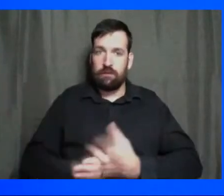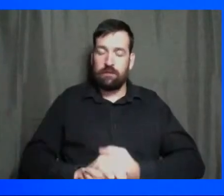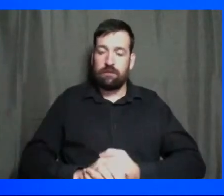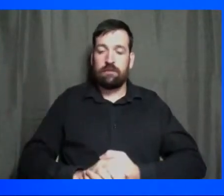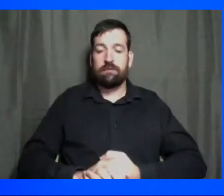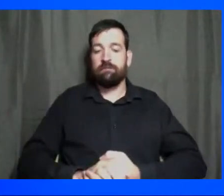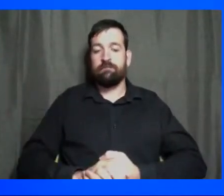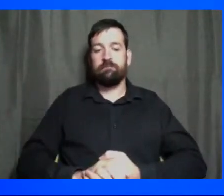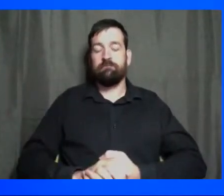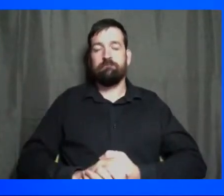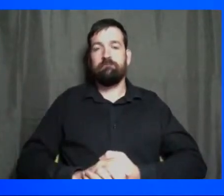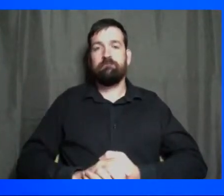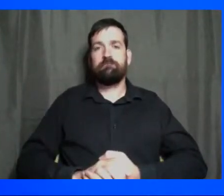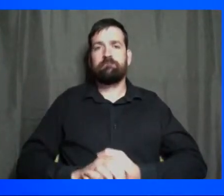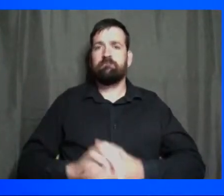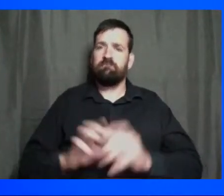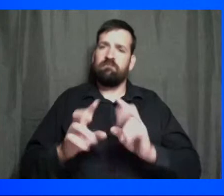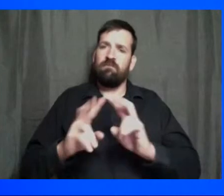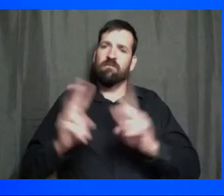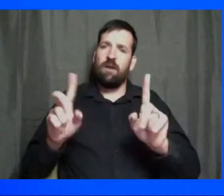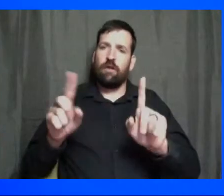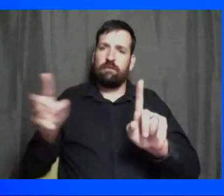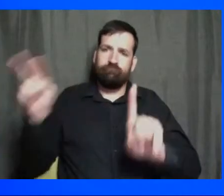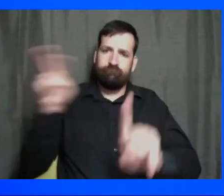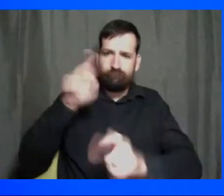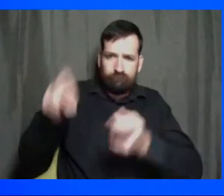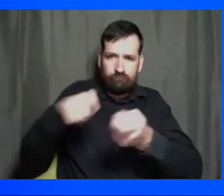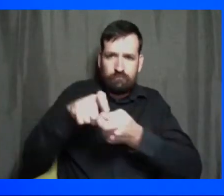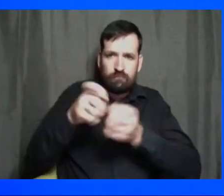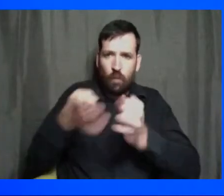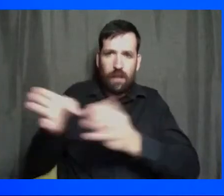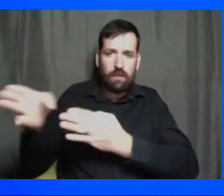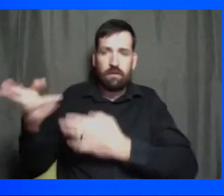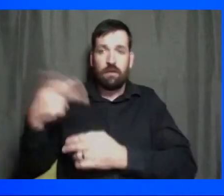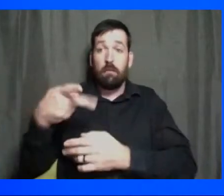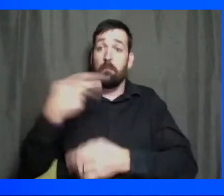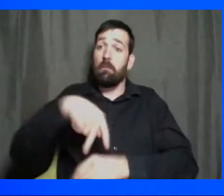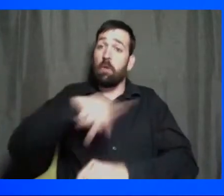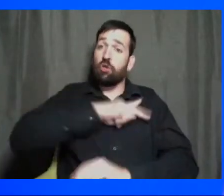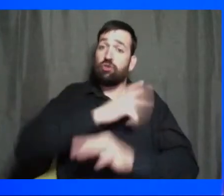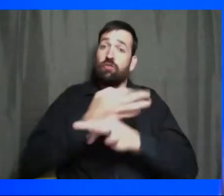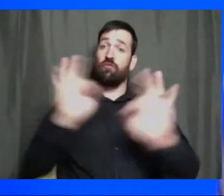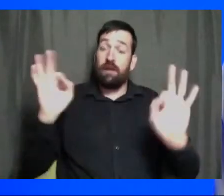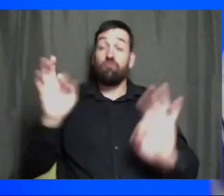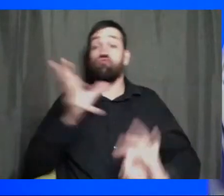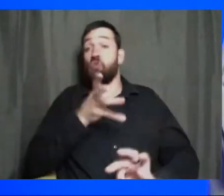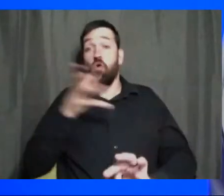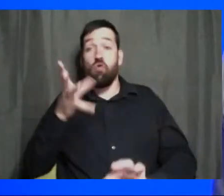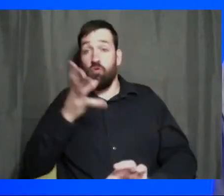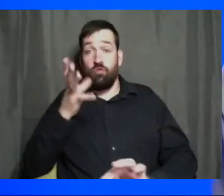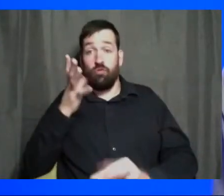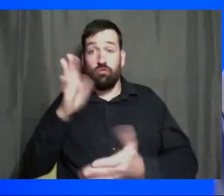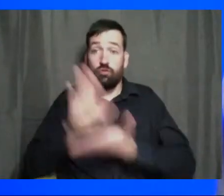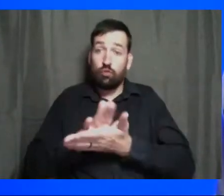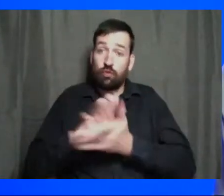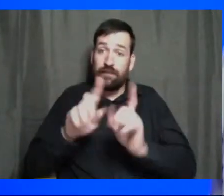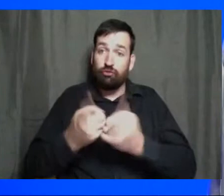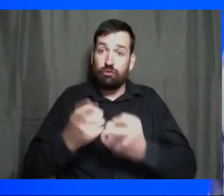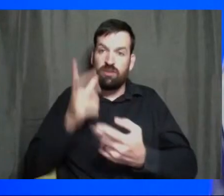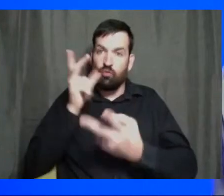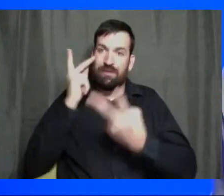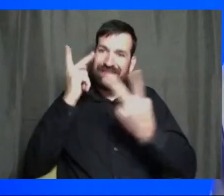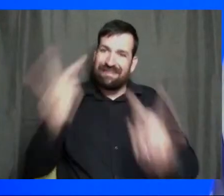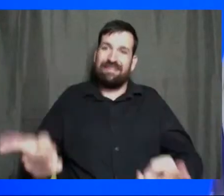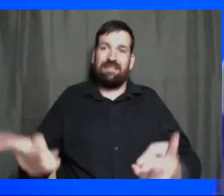in a very conservative way, where personal freedom is more important. So in rural communities, rural school districts, you'll see a lot more,